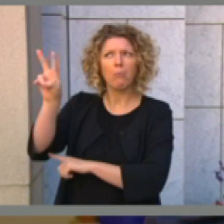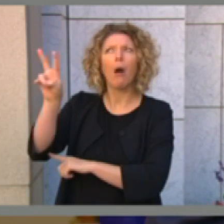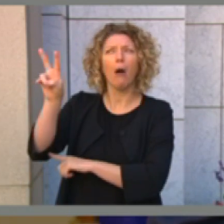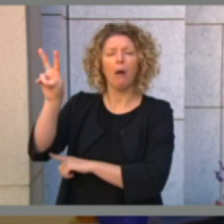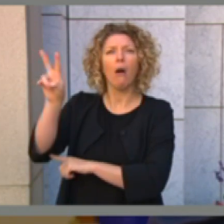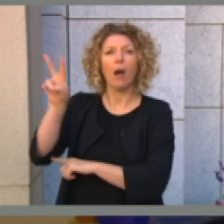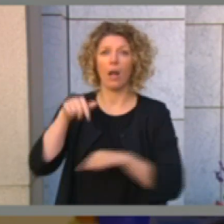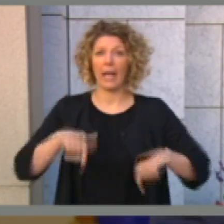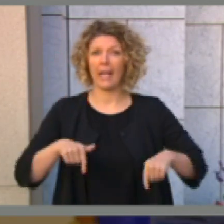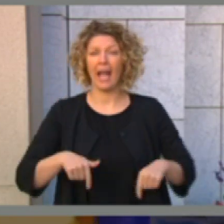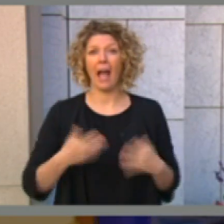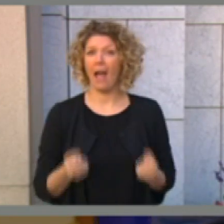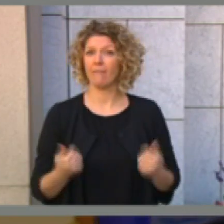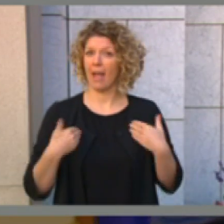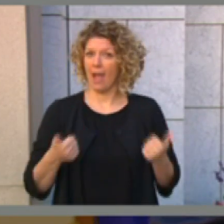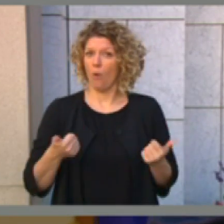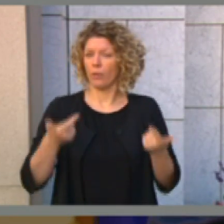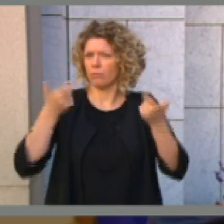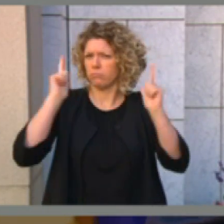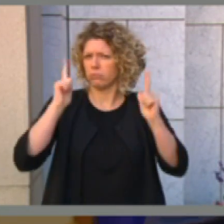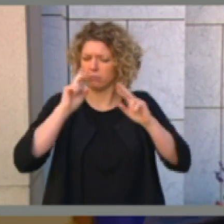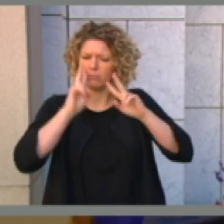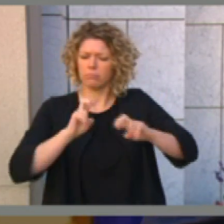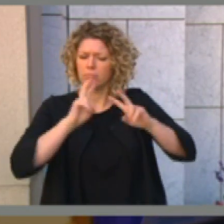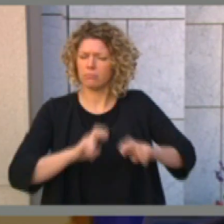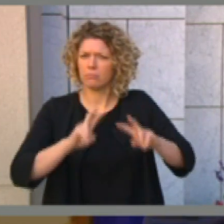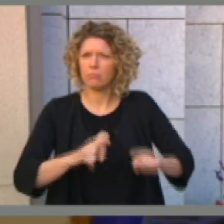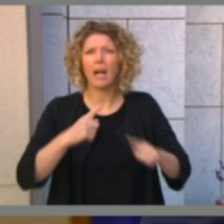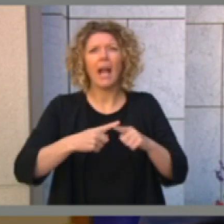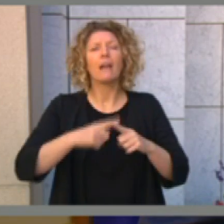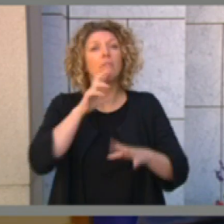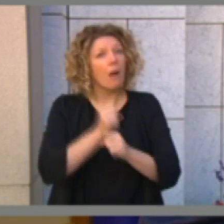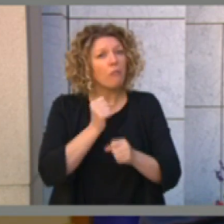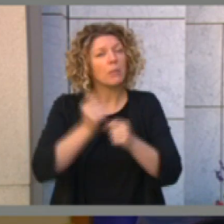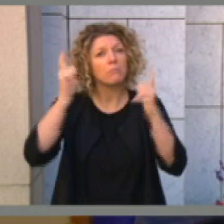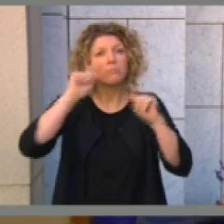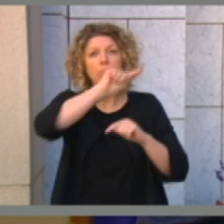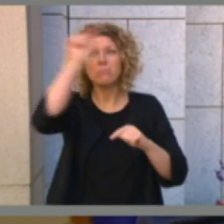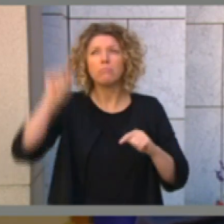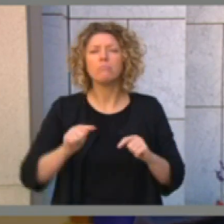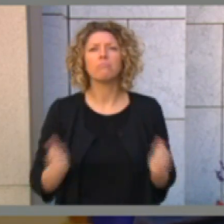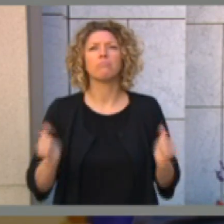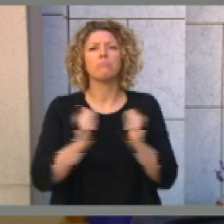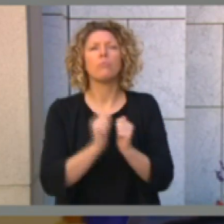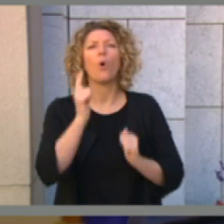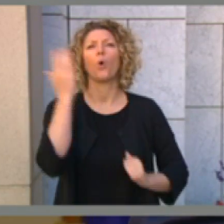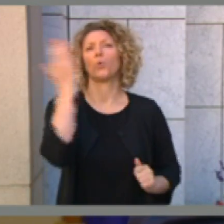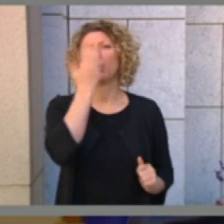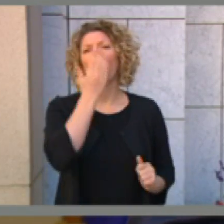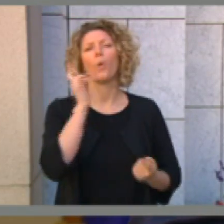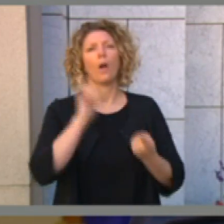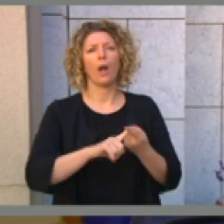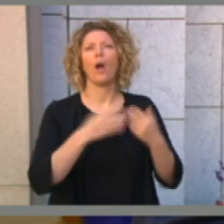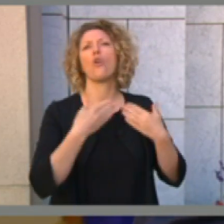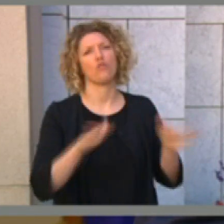here, supported by all the premiers, all the chief ministers and my government, is that schools should remain